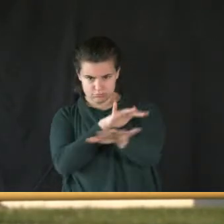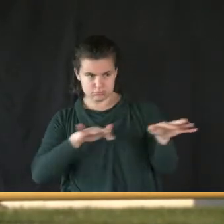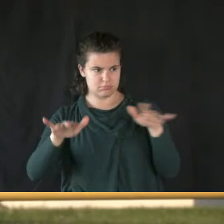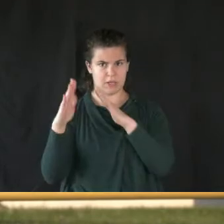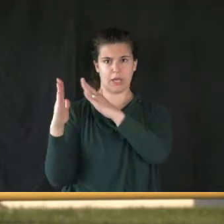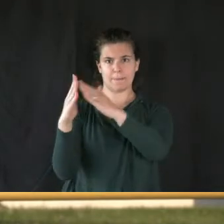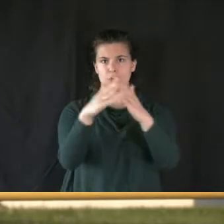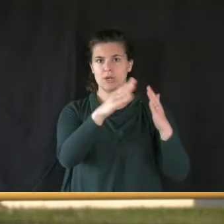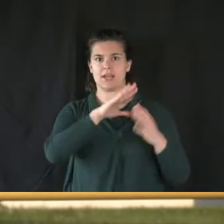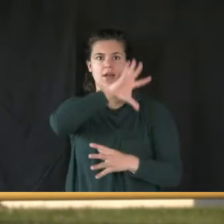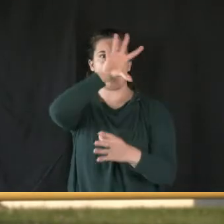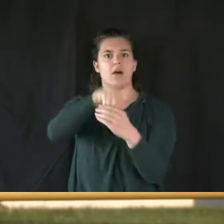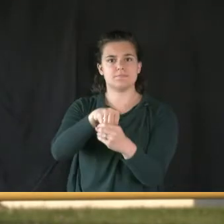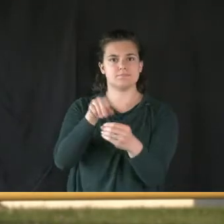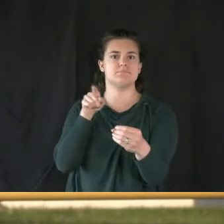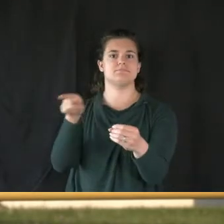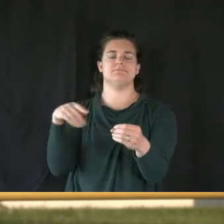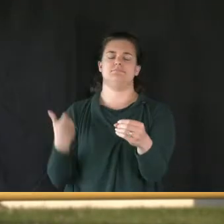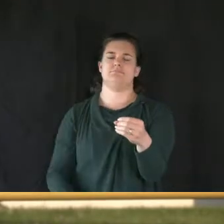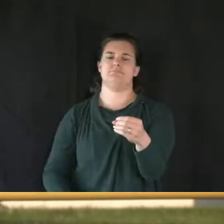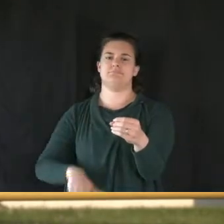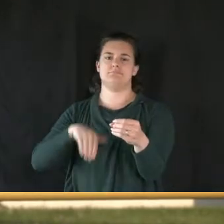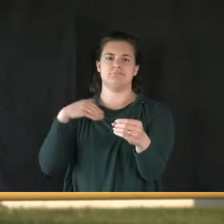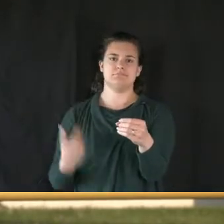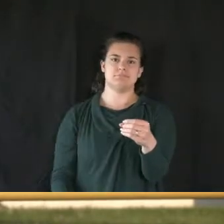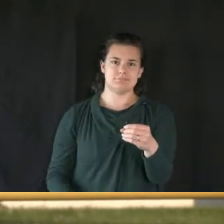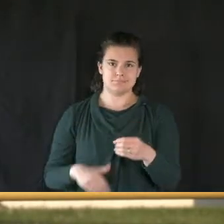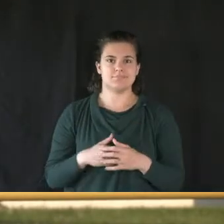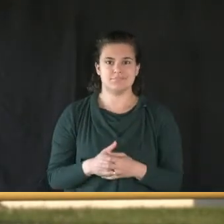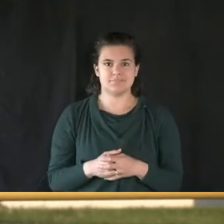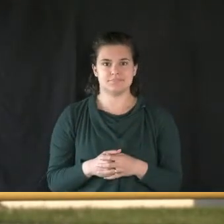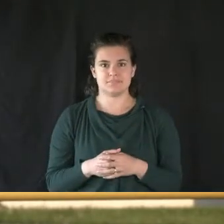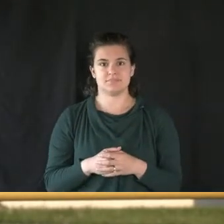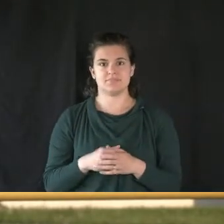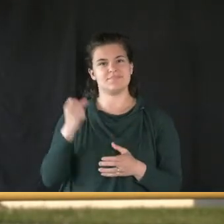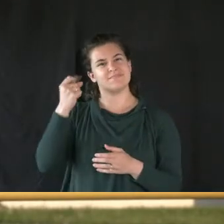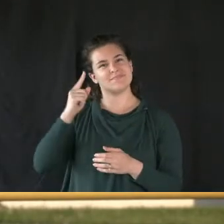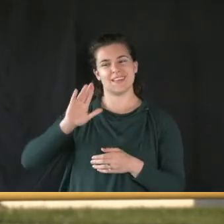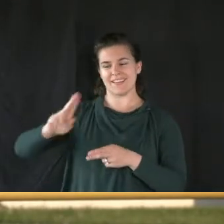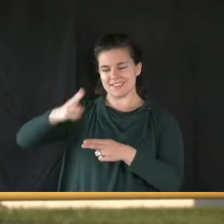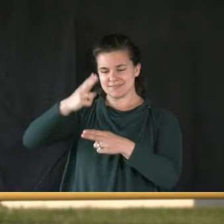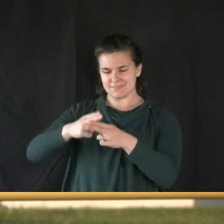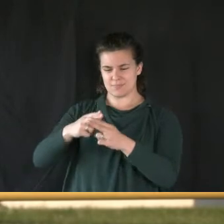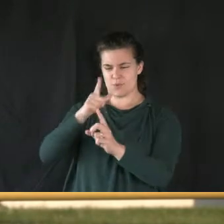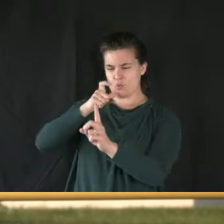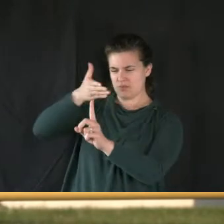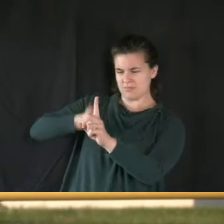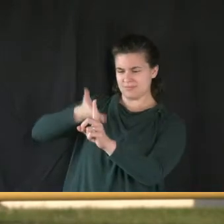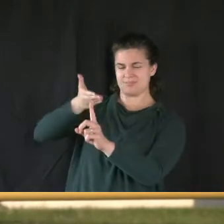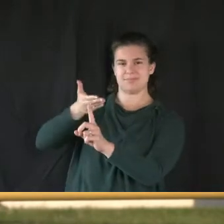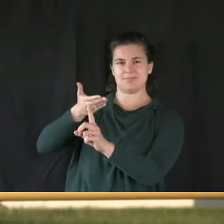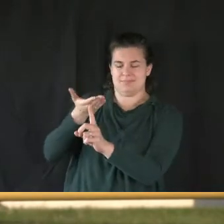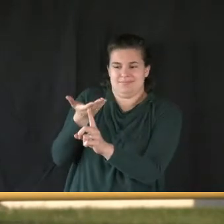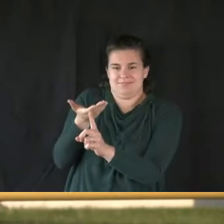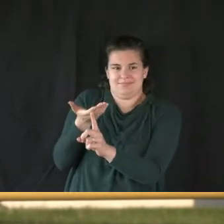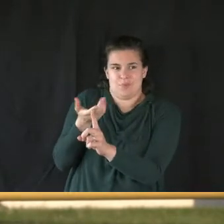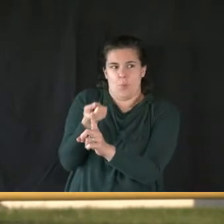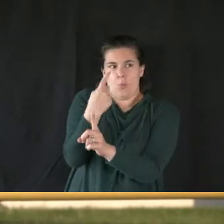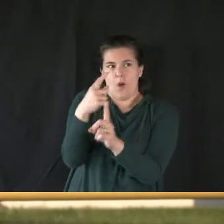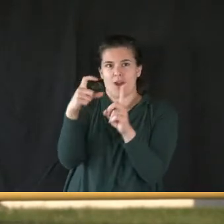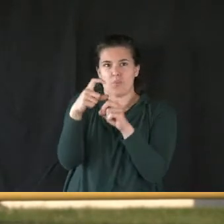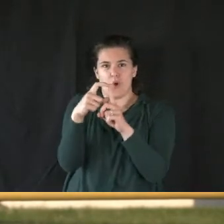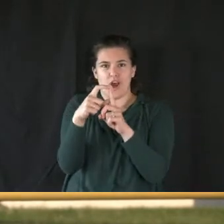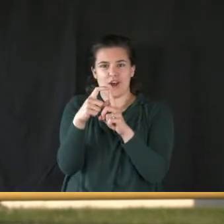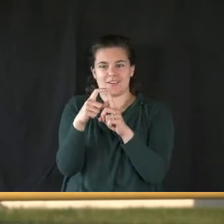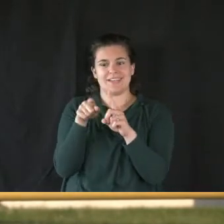In fact, if I had to describe his legacy in one word, it would be as a builder. He built